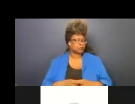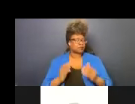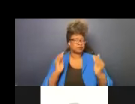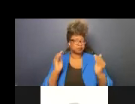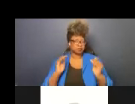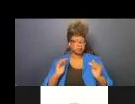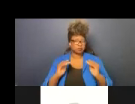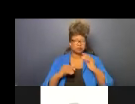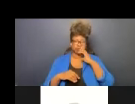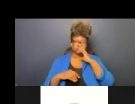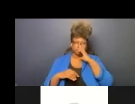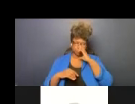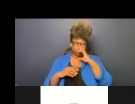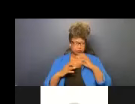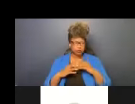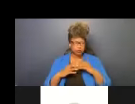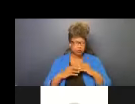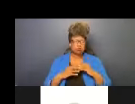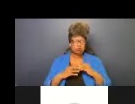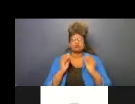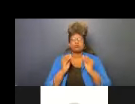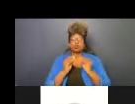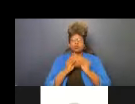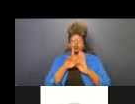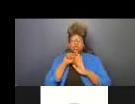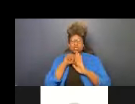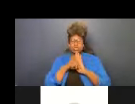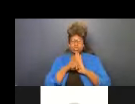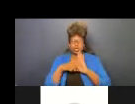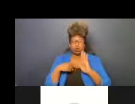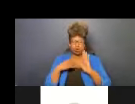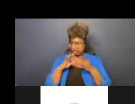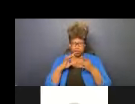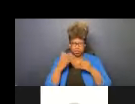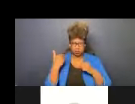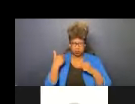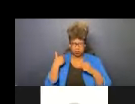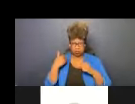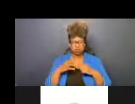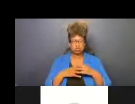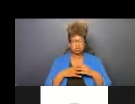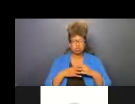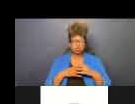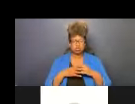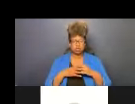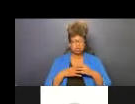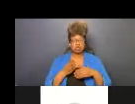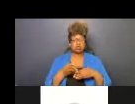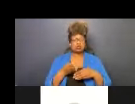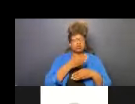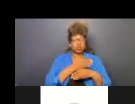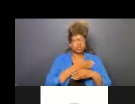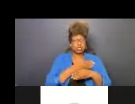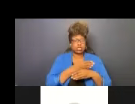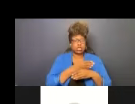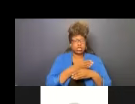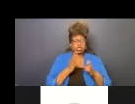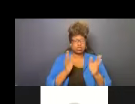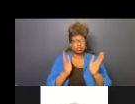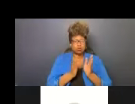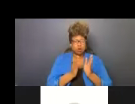All right, so to get into more detail with what I was mentioning before, increasing small scale green infrastructure is another goal.